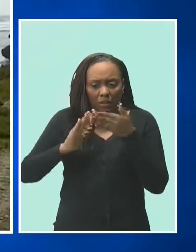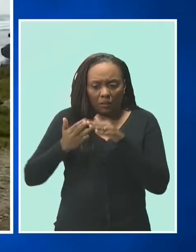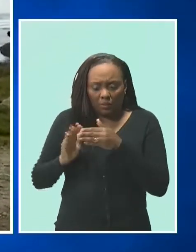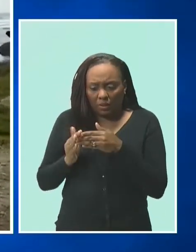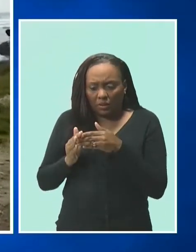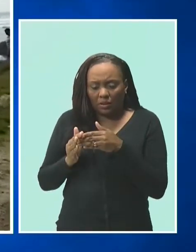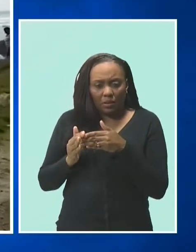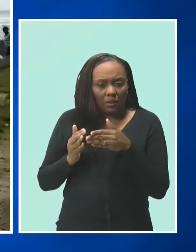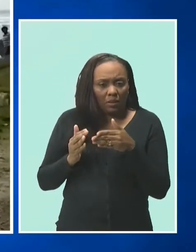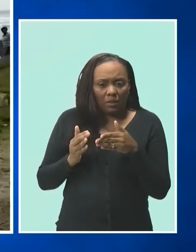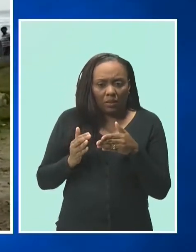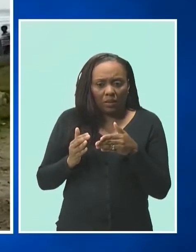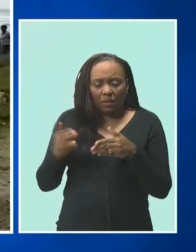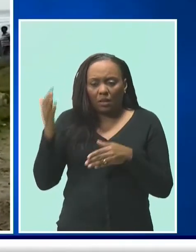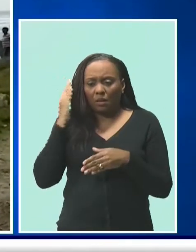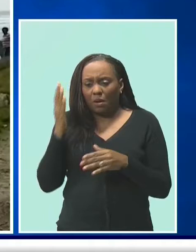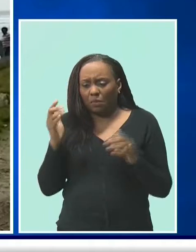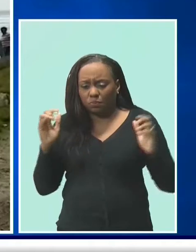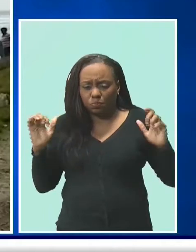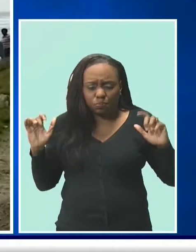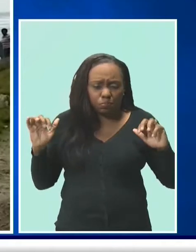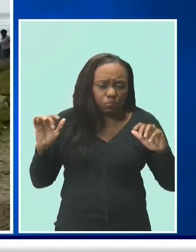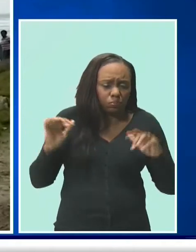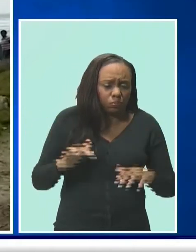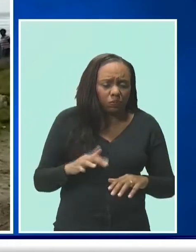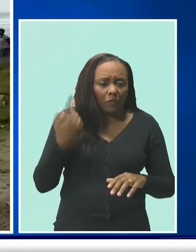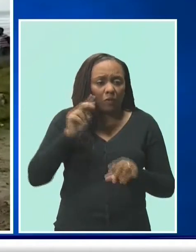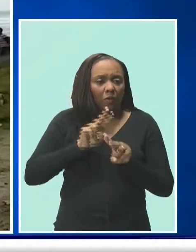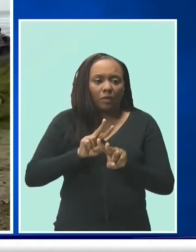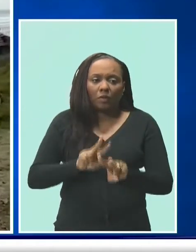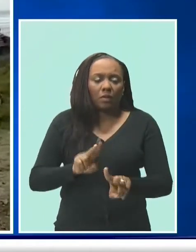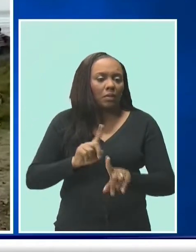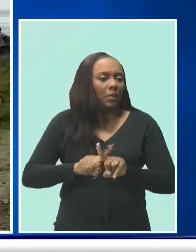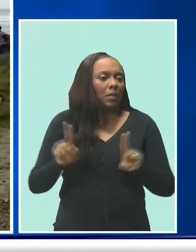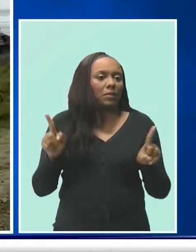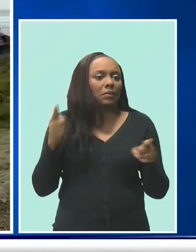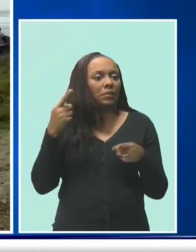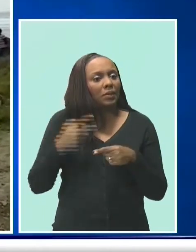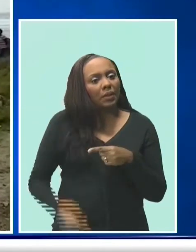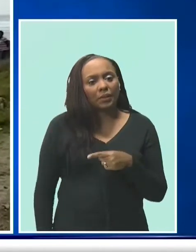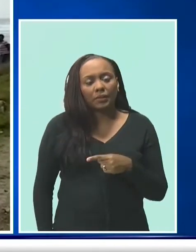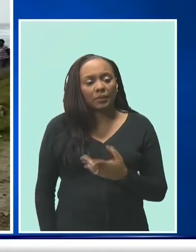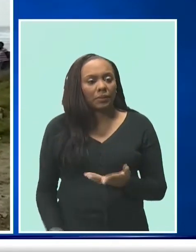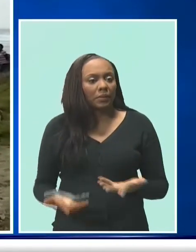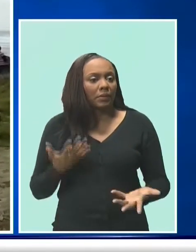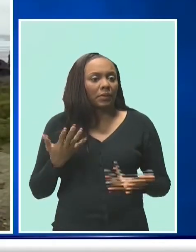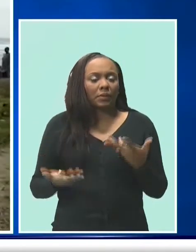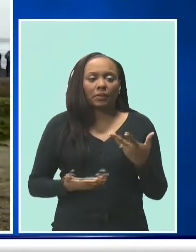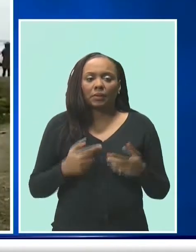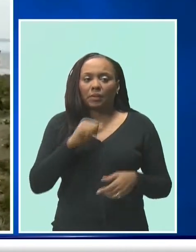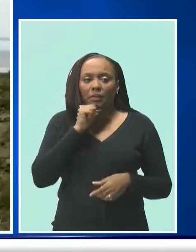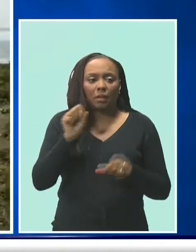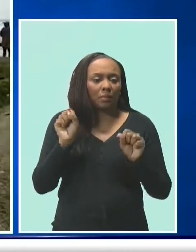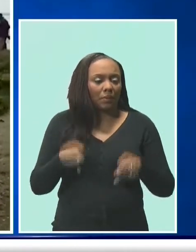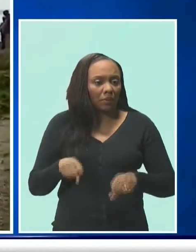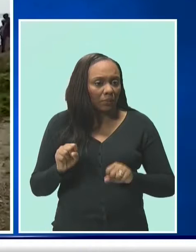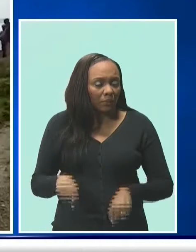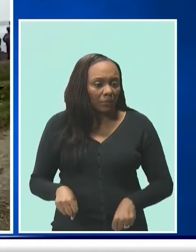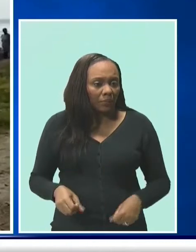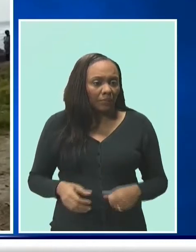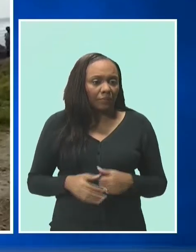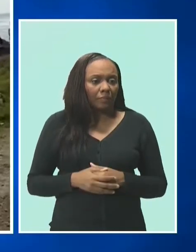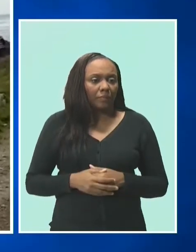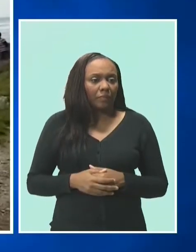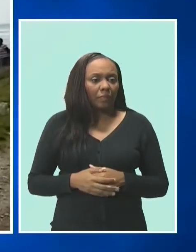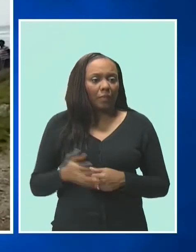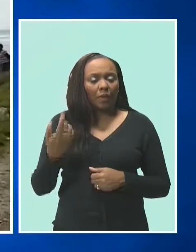sure would count in its hundreds for any funeral. But in this time of COVID, that is obviously not going to be possible. So as a